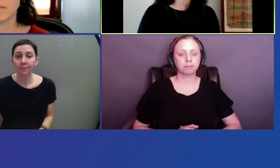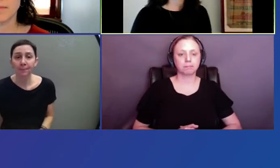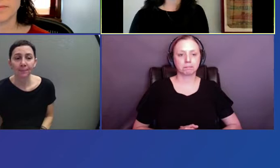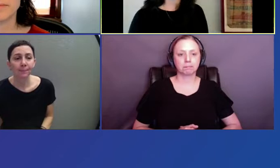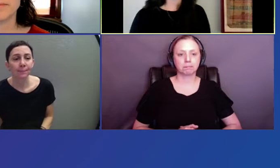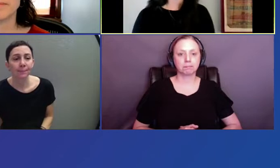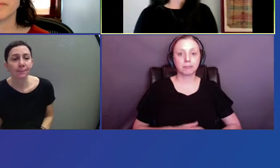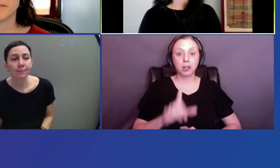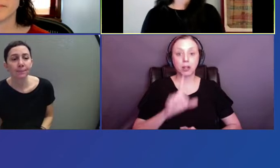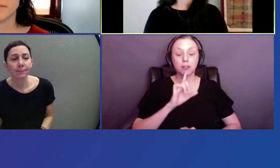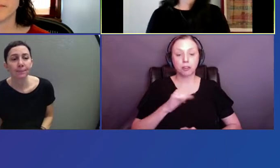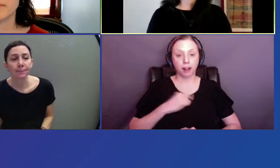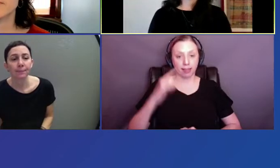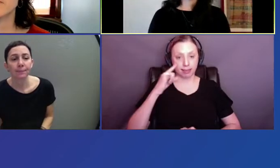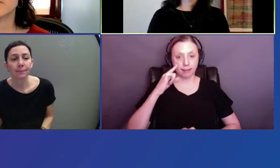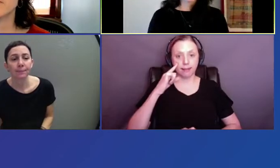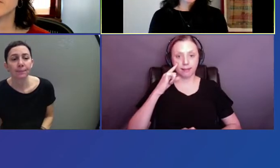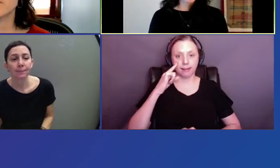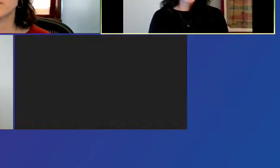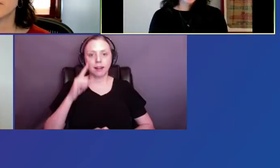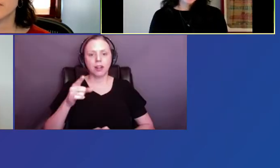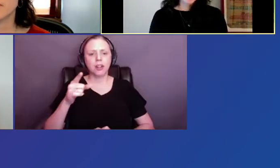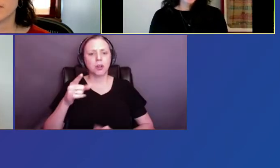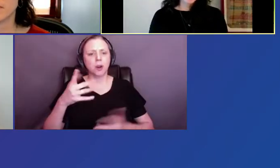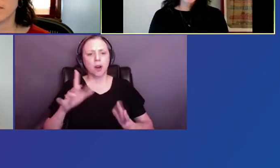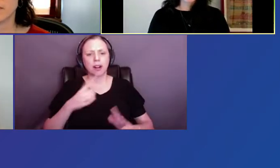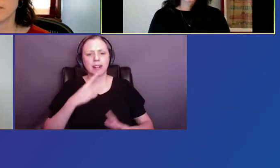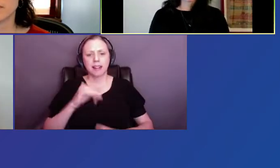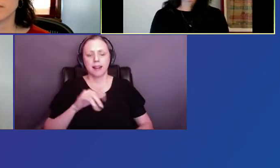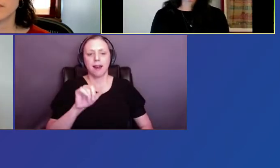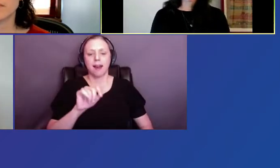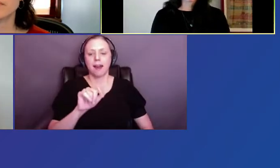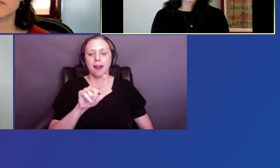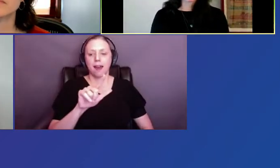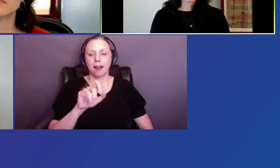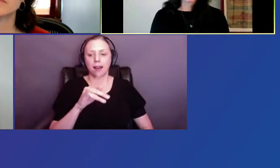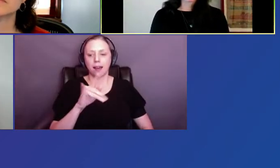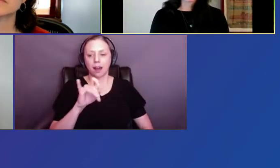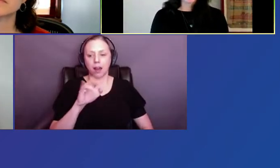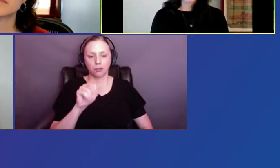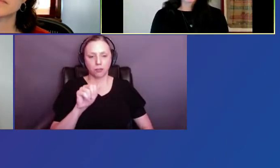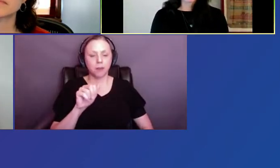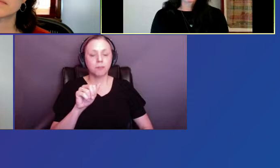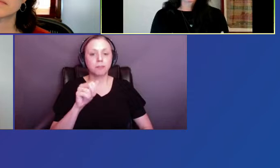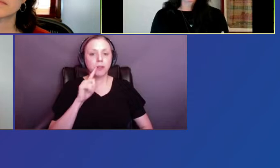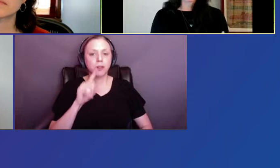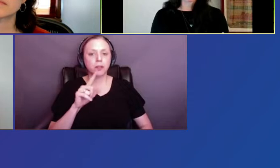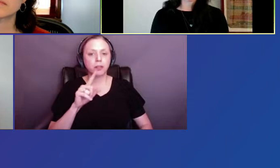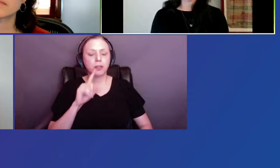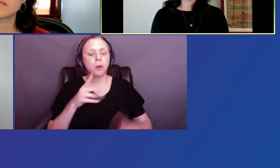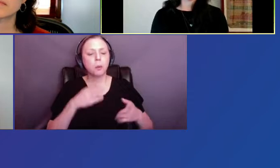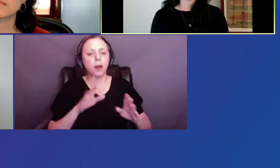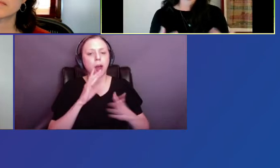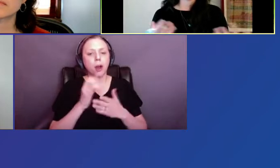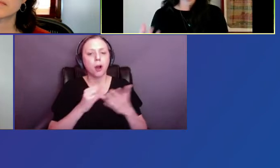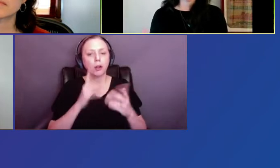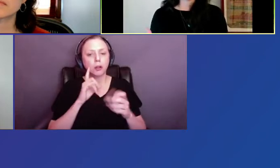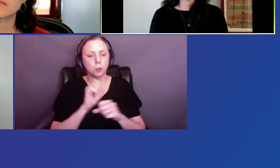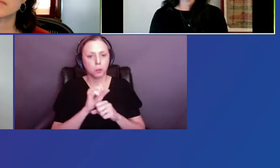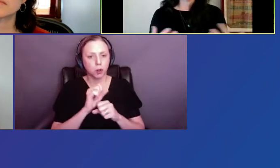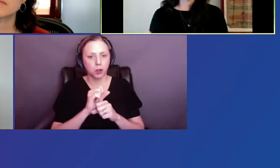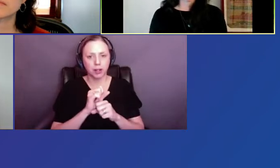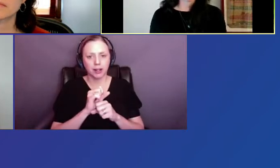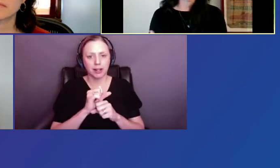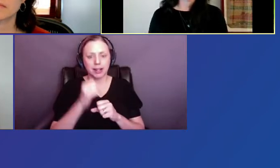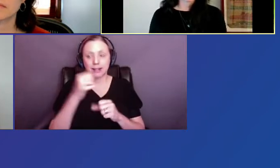Sure. I think, as you alluded to, Alejandra, right, the nuanced way that artists work is just not